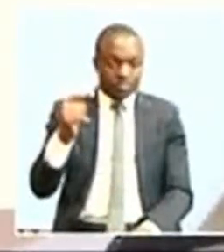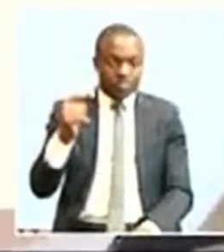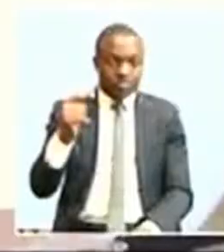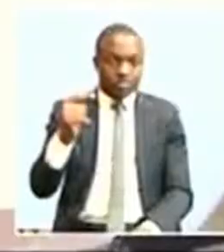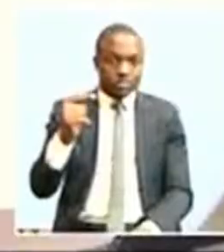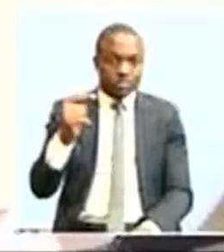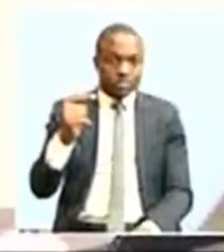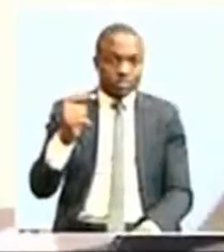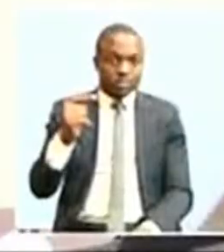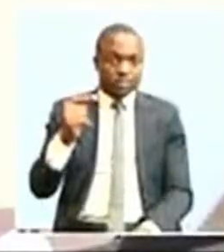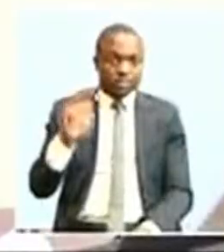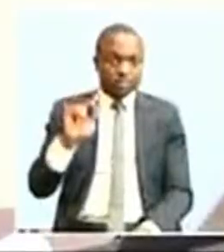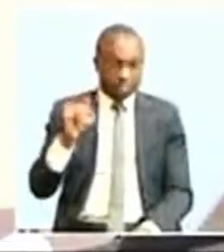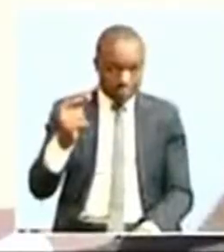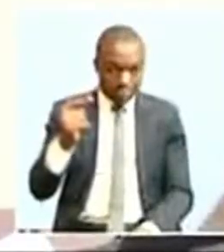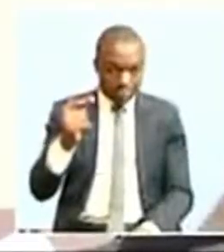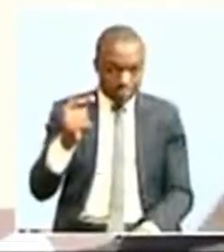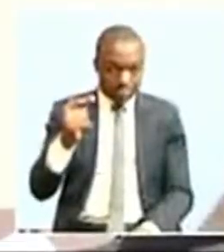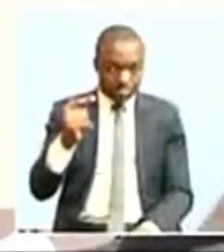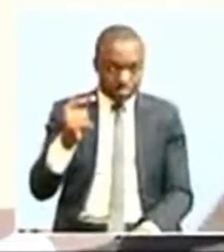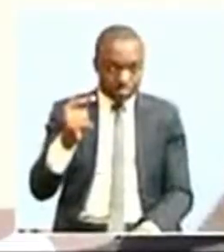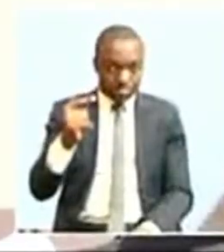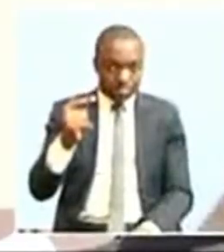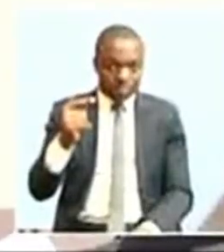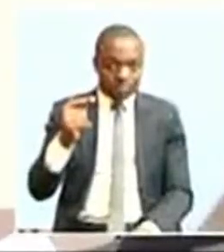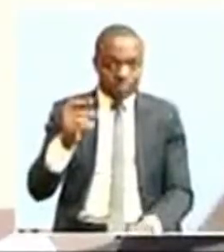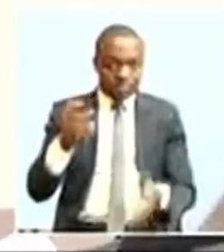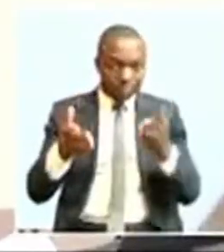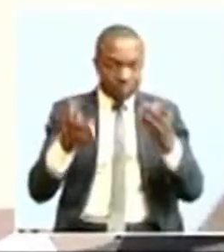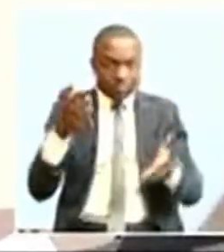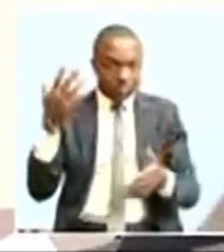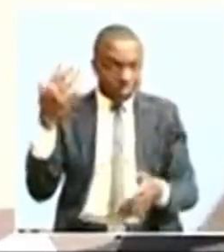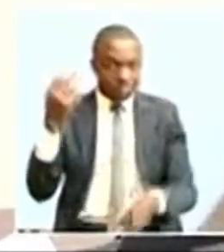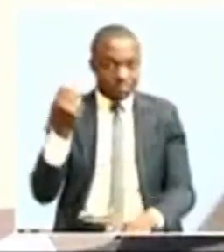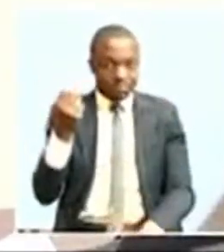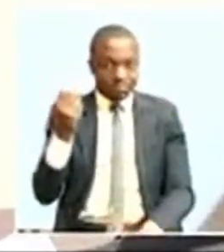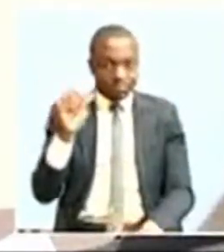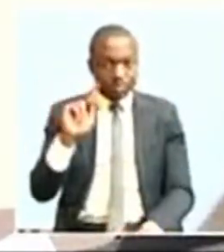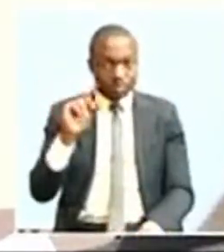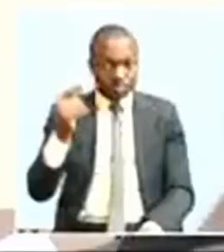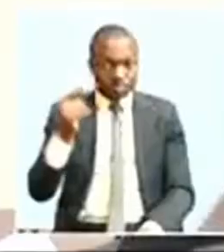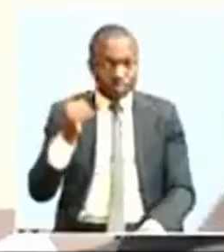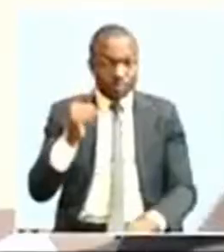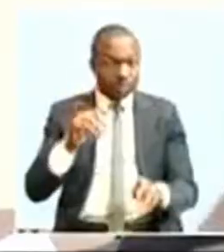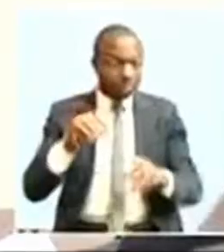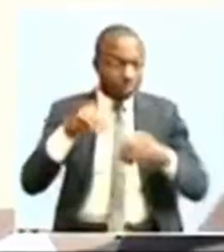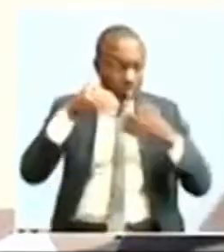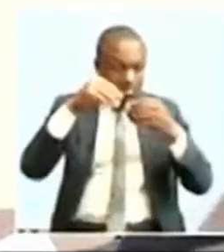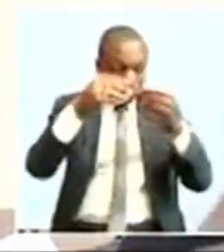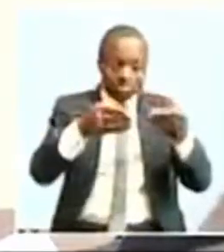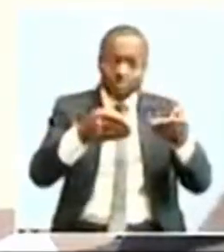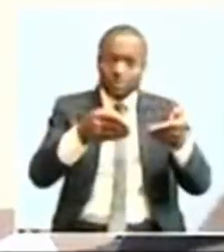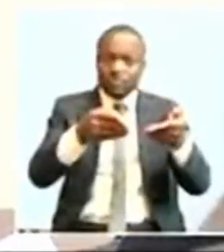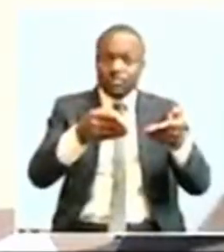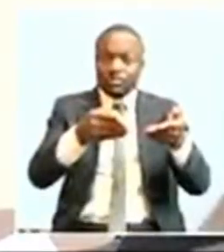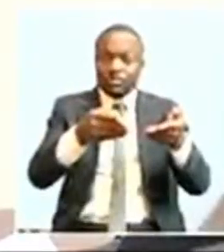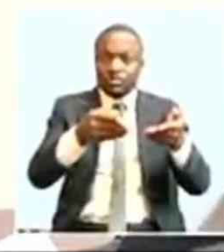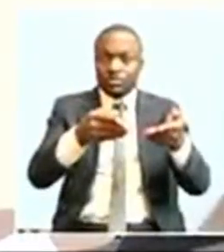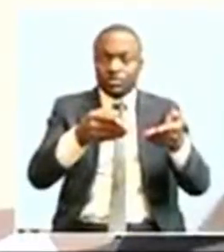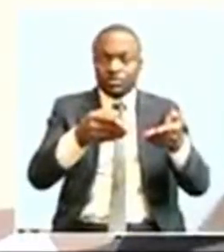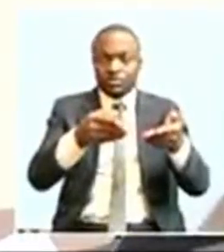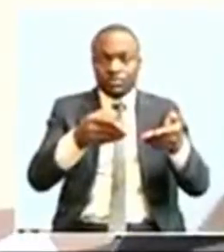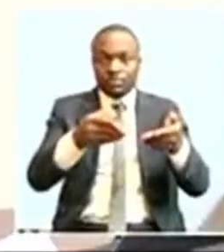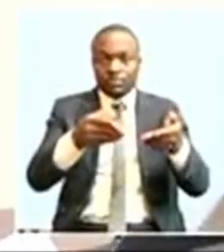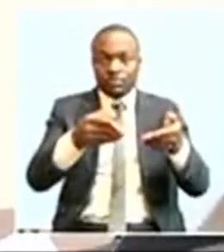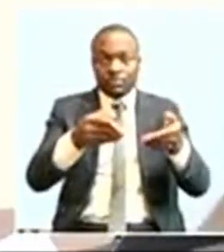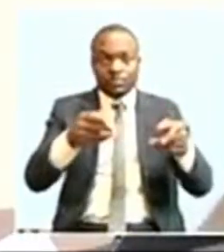12 kgs. What has led to this? The production has increased, but the capita consumption